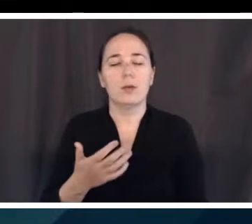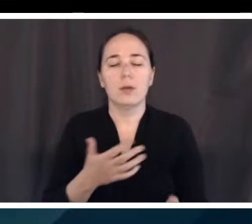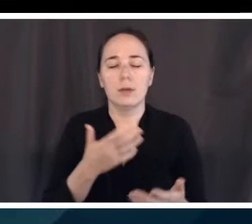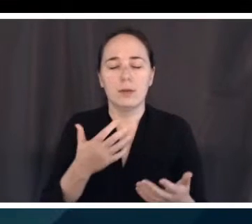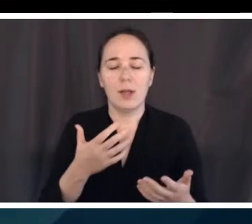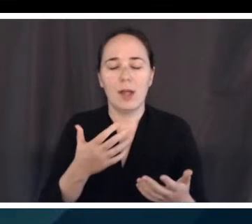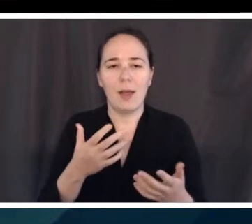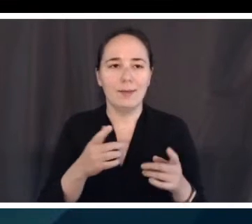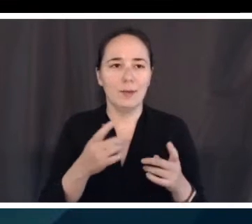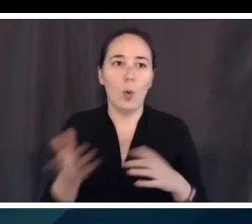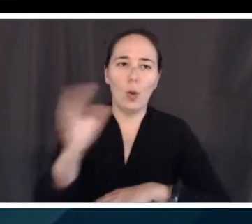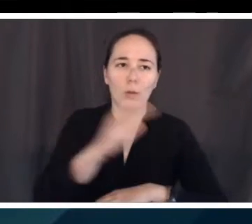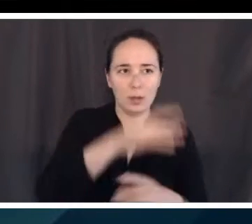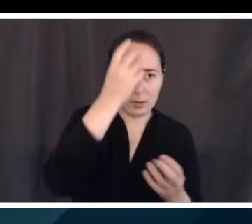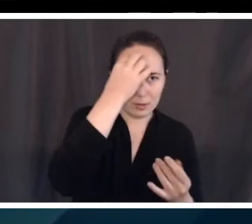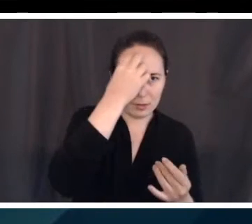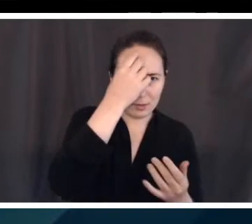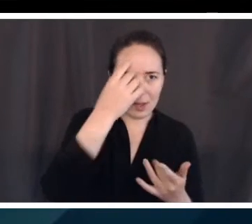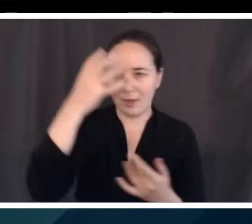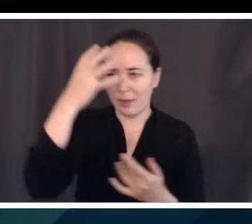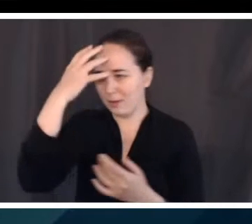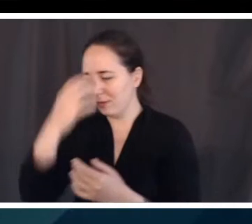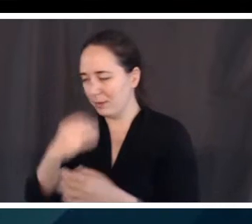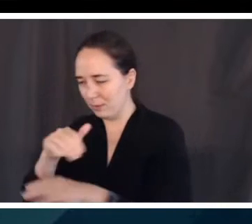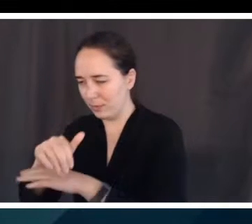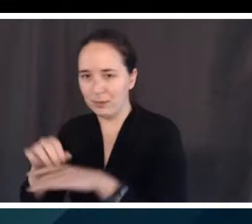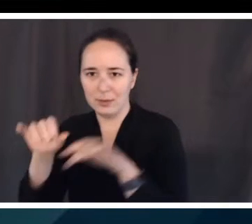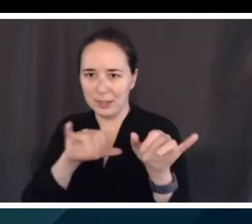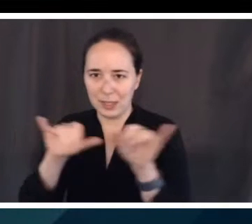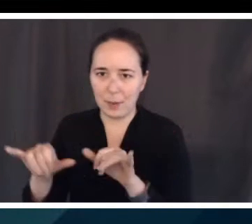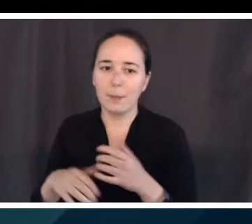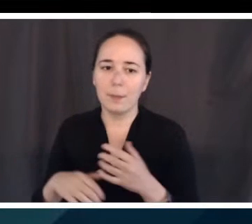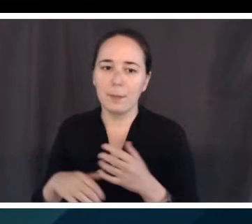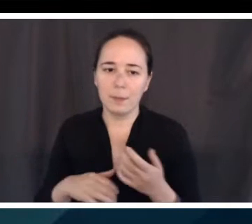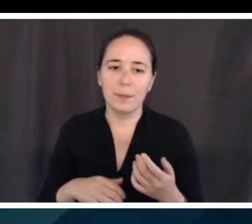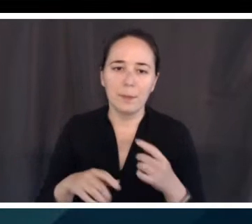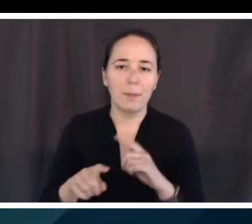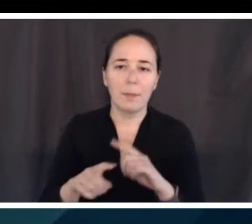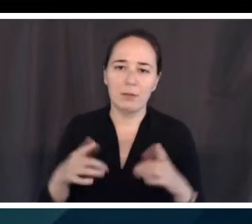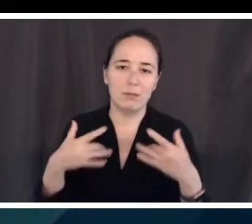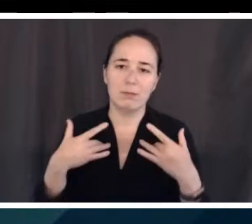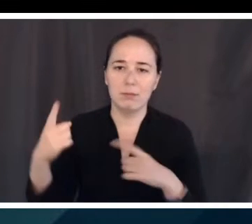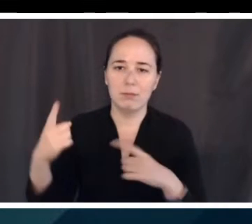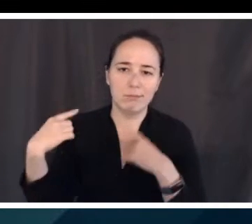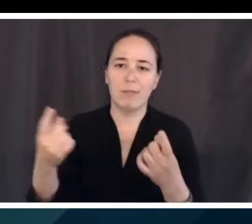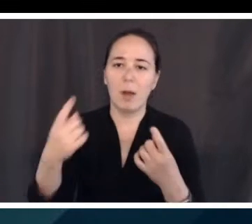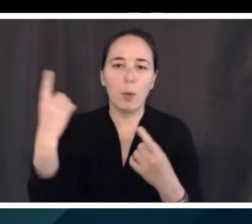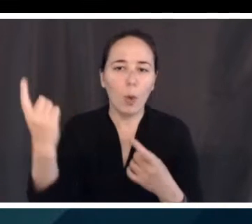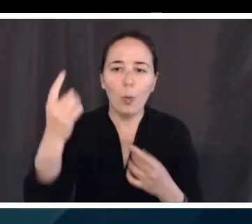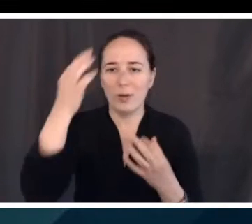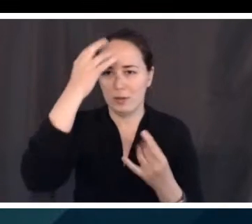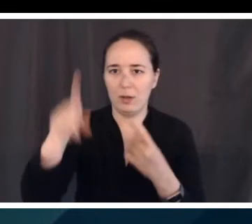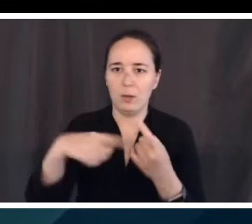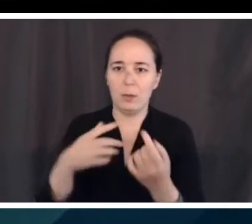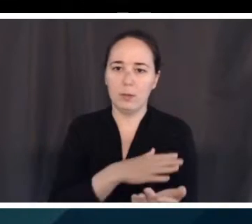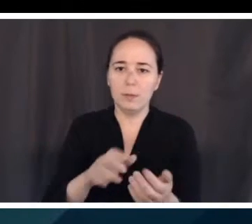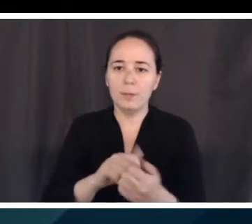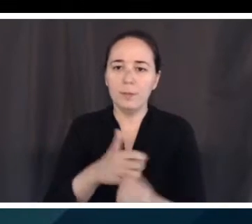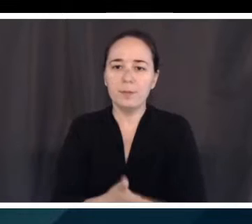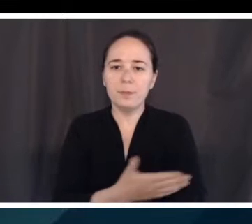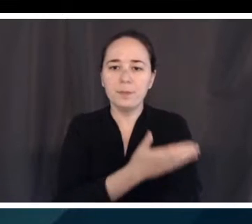And there are points in between, but that's always on my mind. And so as a